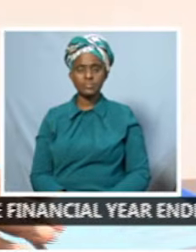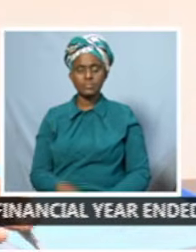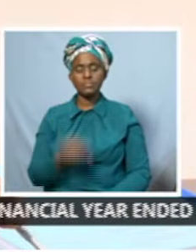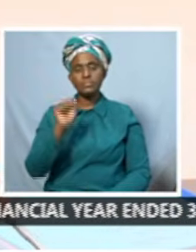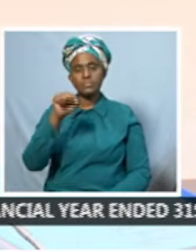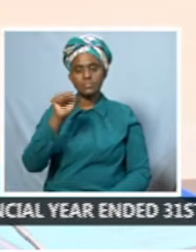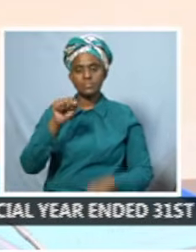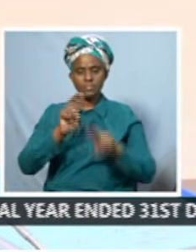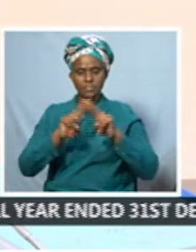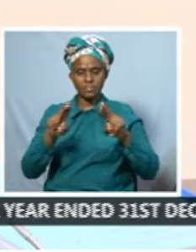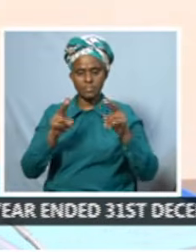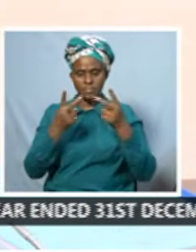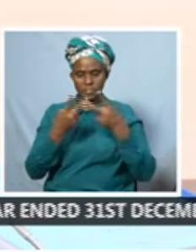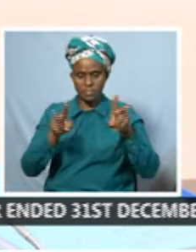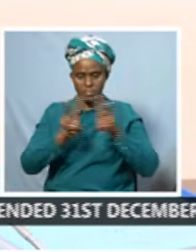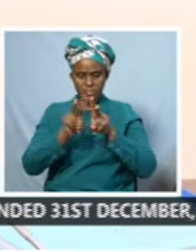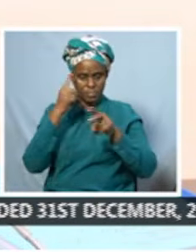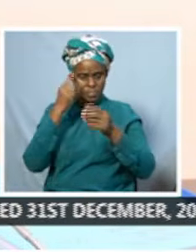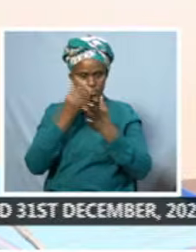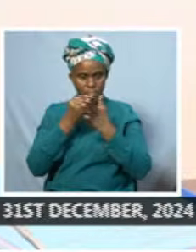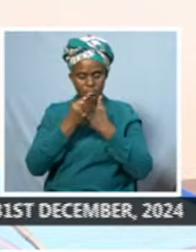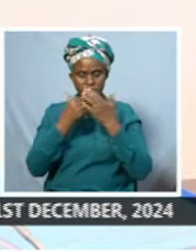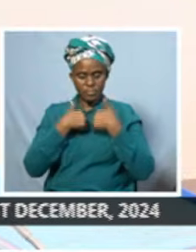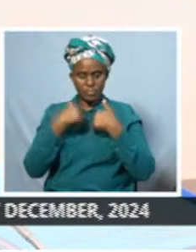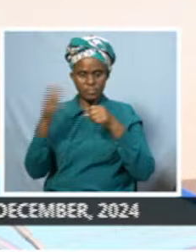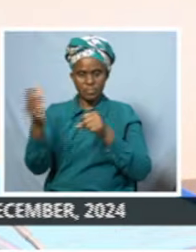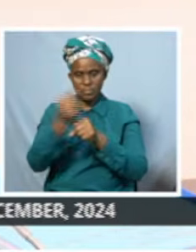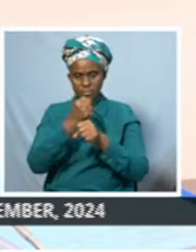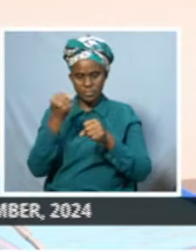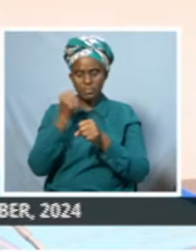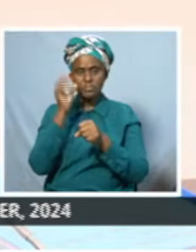Yes, Chair, the value for money has been achieved.